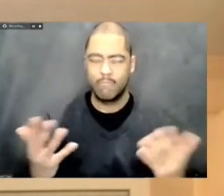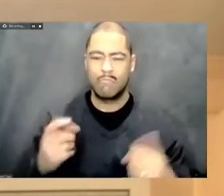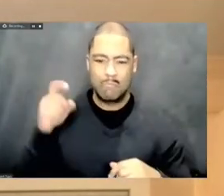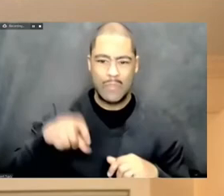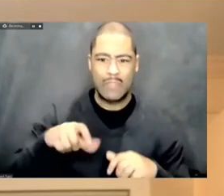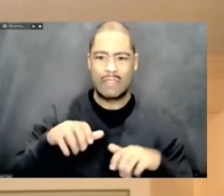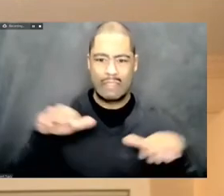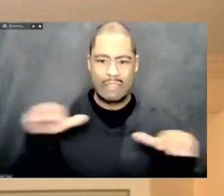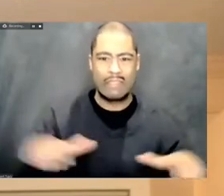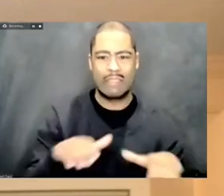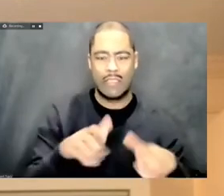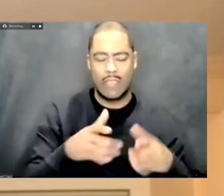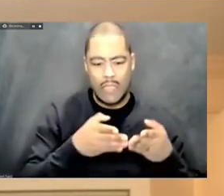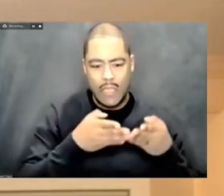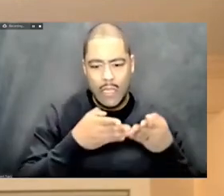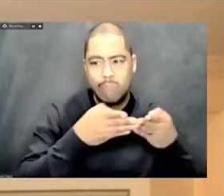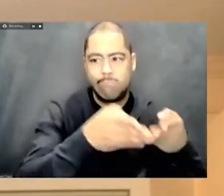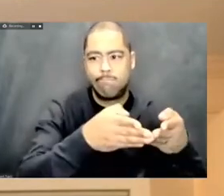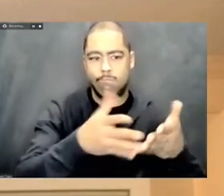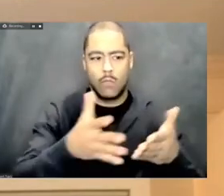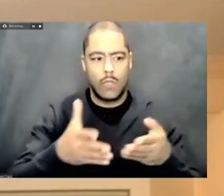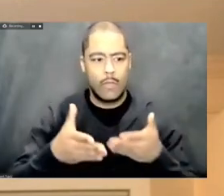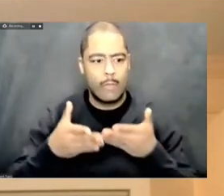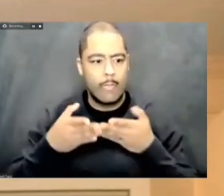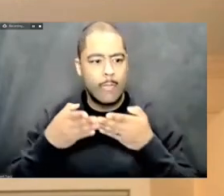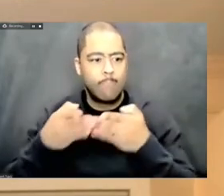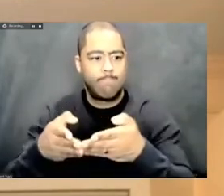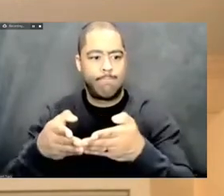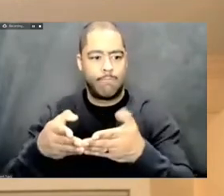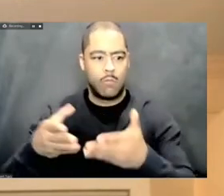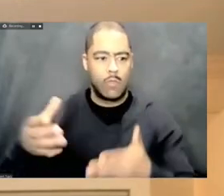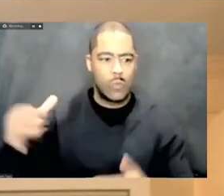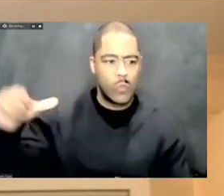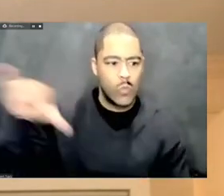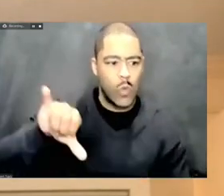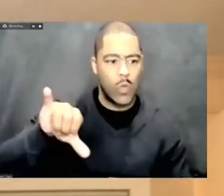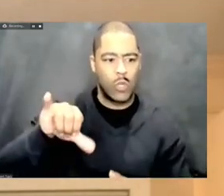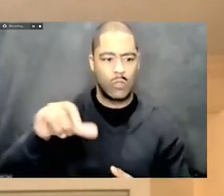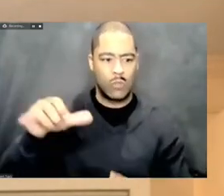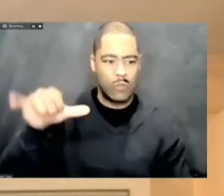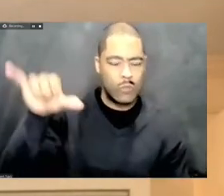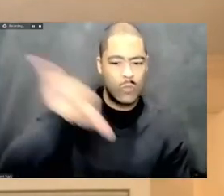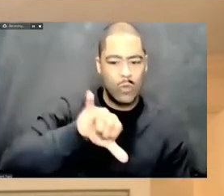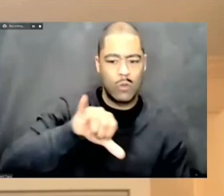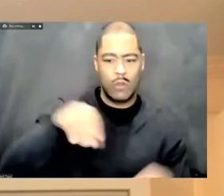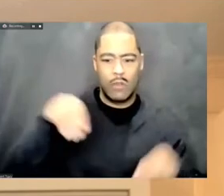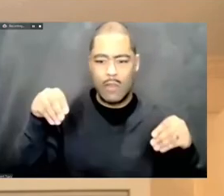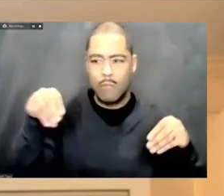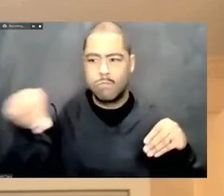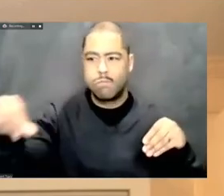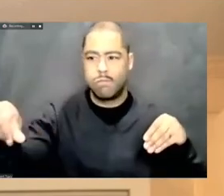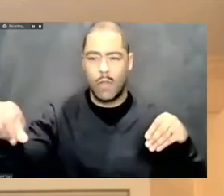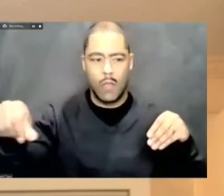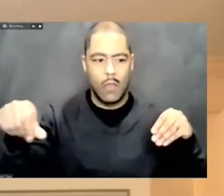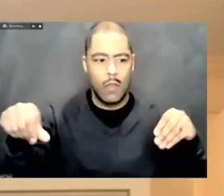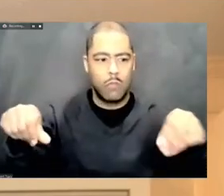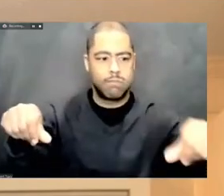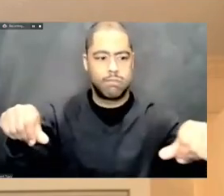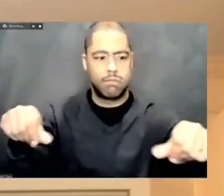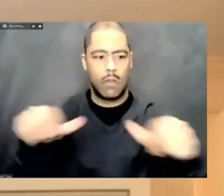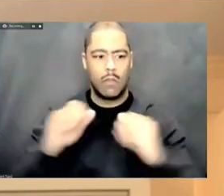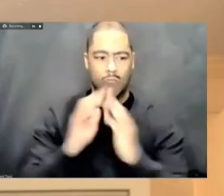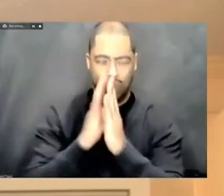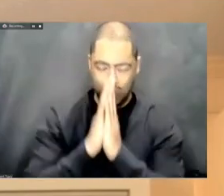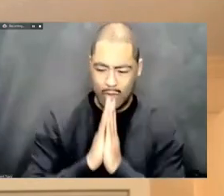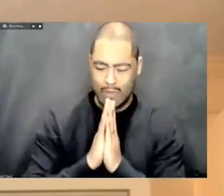Plow, harrow, disc, water, pray till my bones ache and hands rub blood